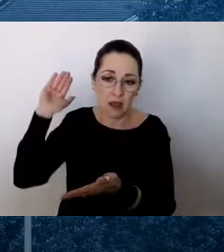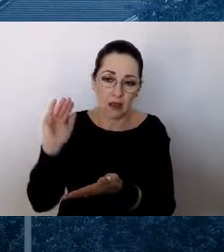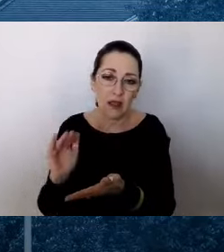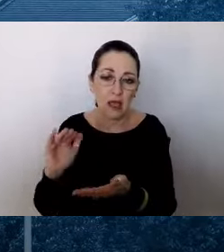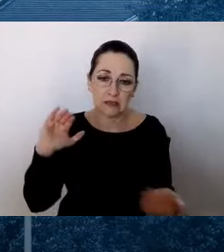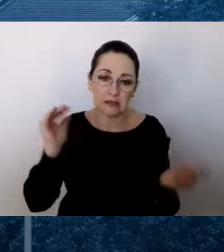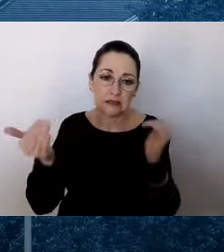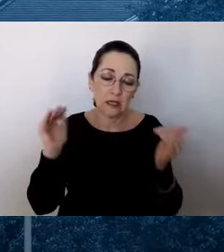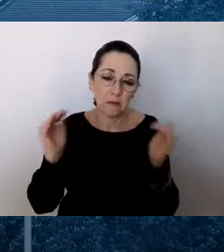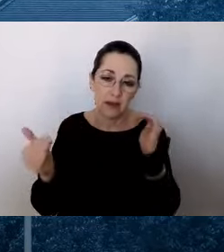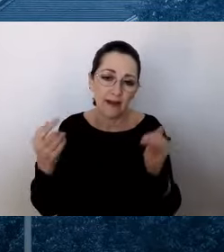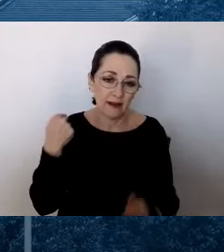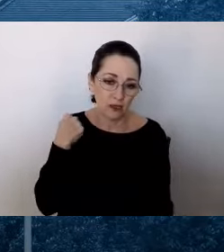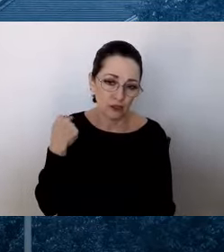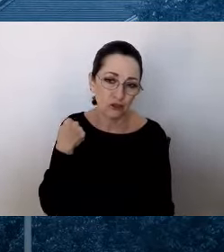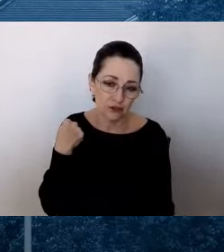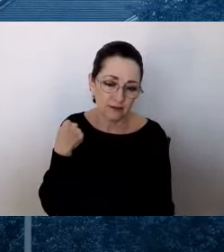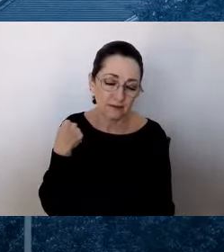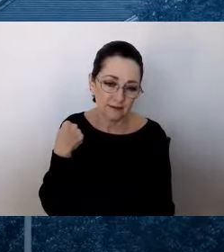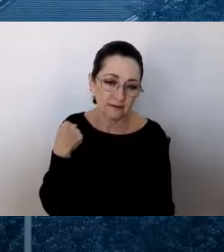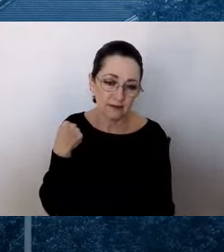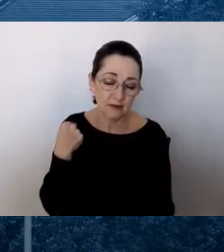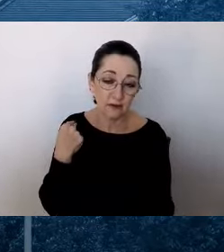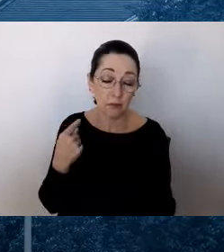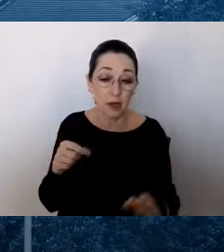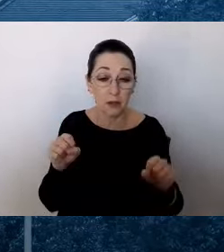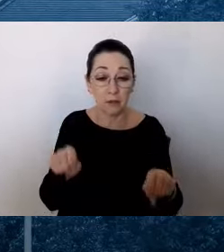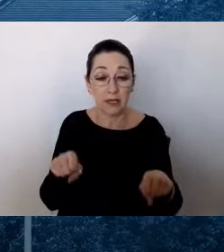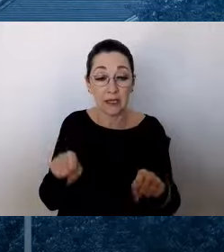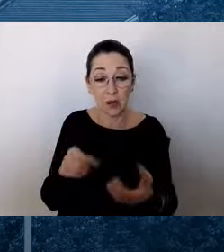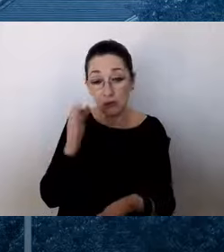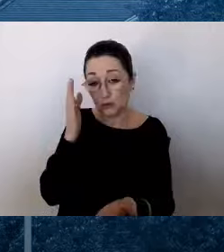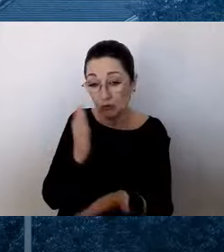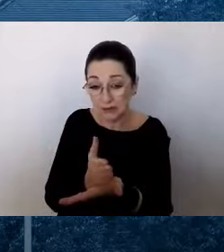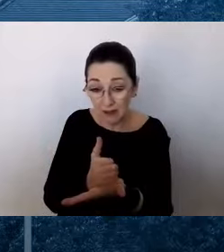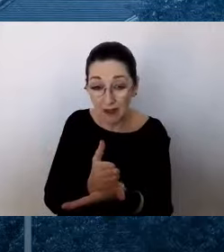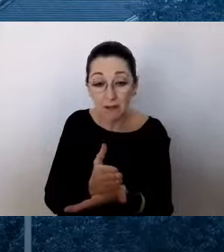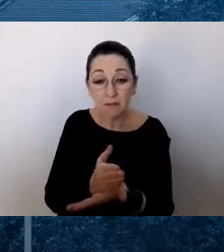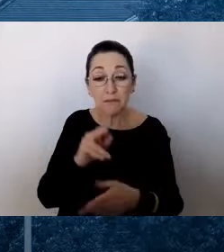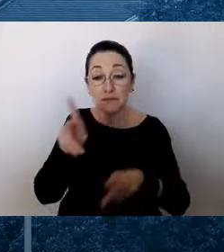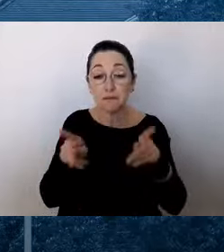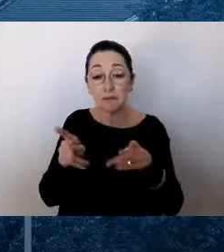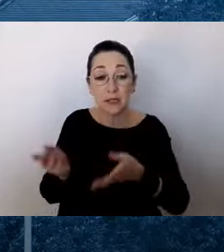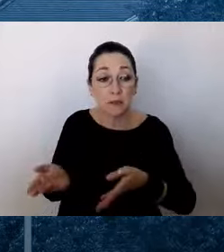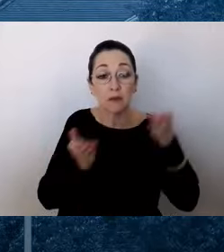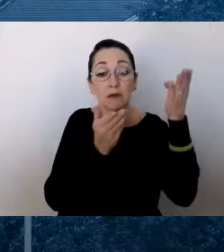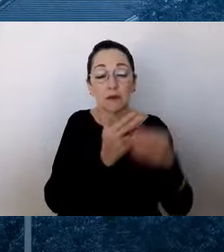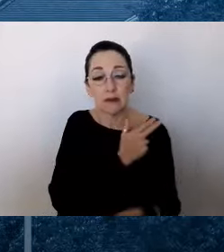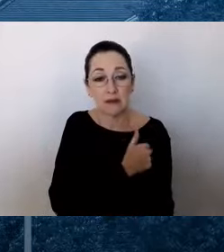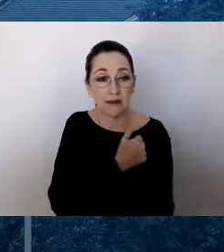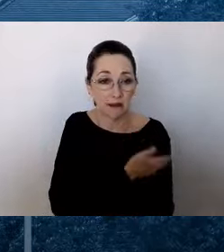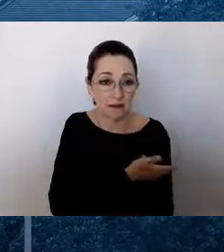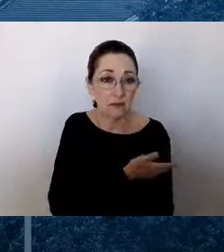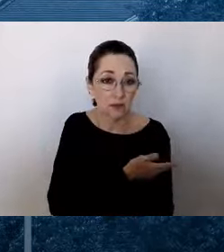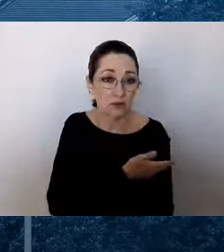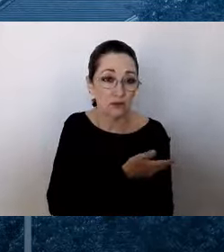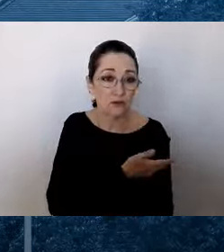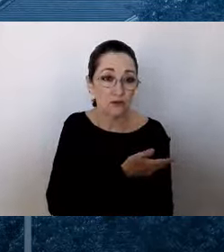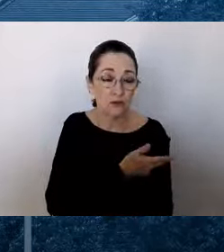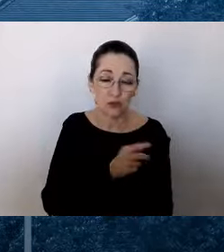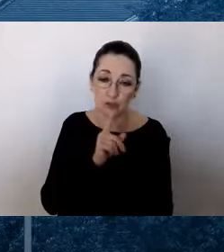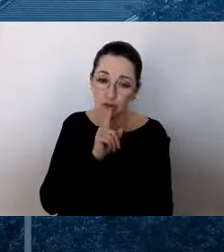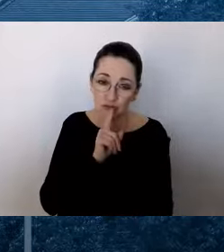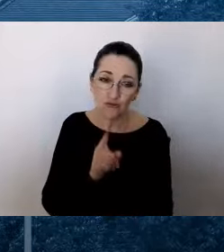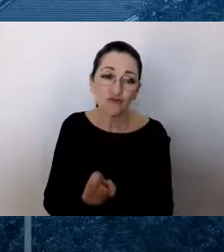year. But being able to stop these hospitalizations and really getting